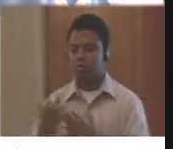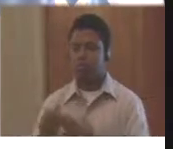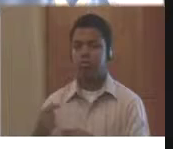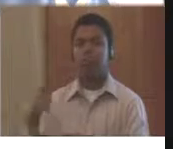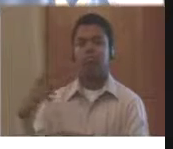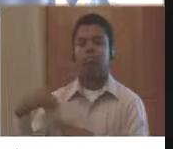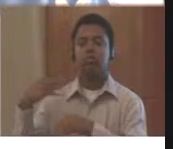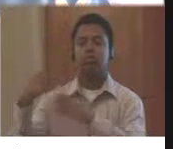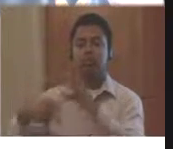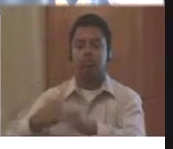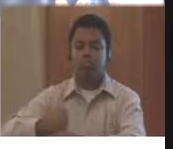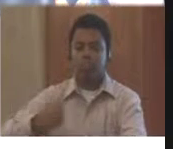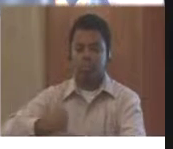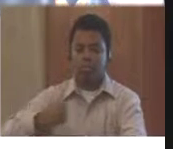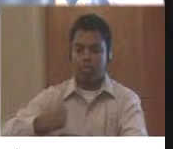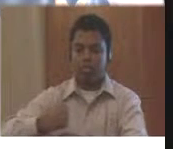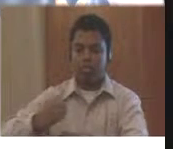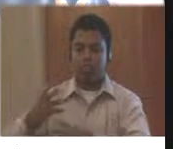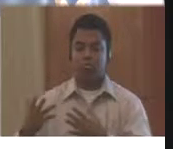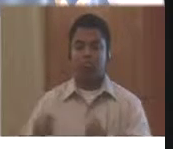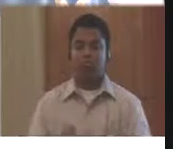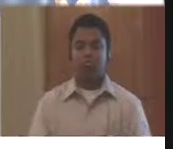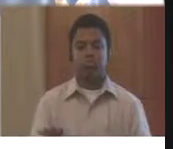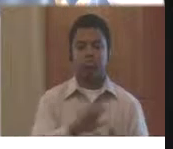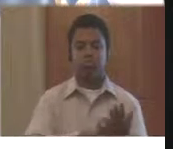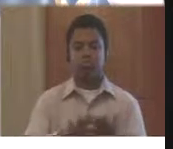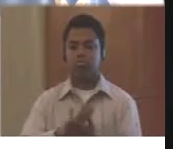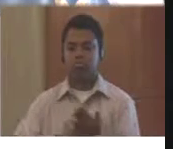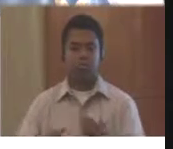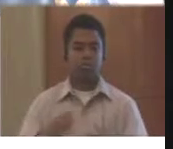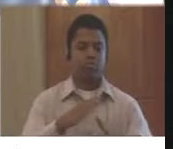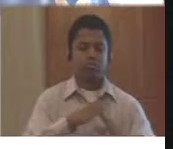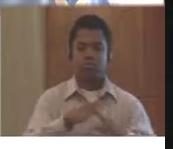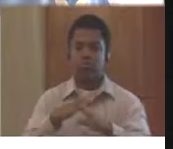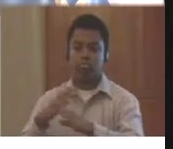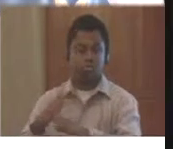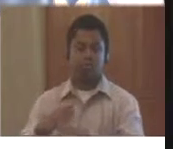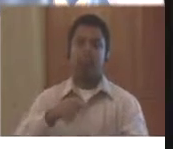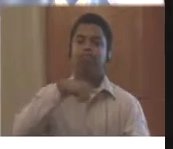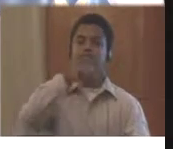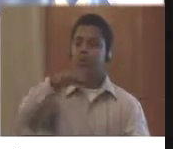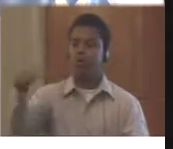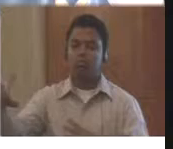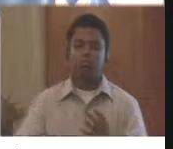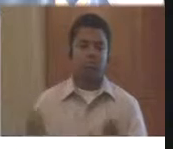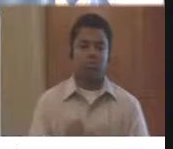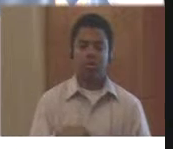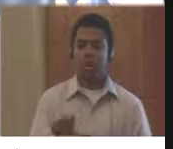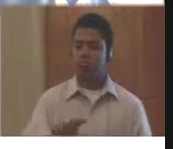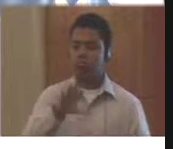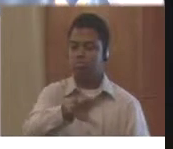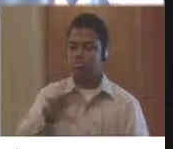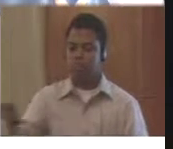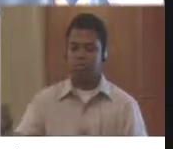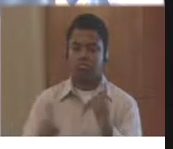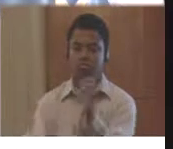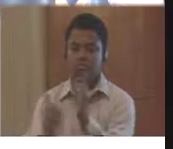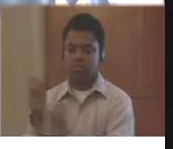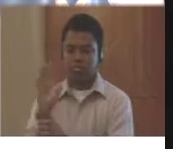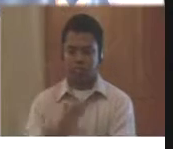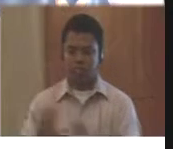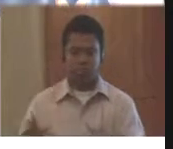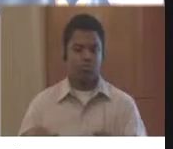all accountable. And that disasters are not limited by borders or frontiers